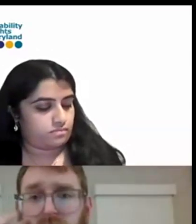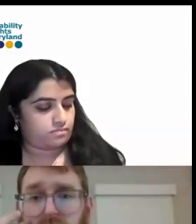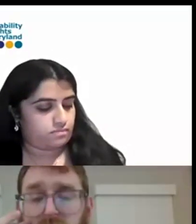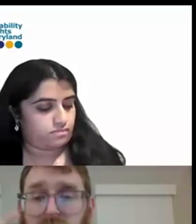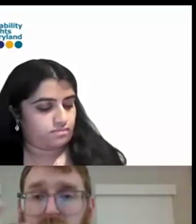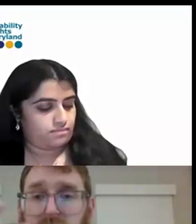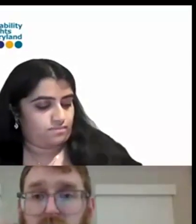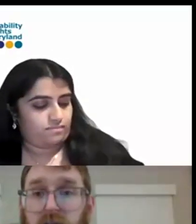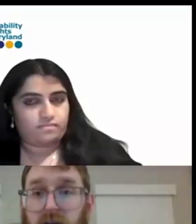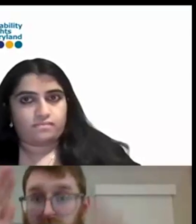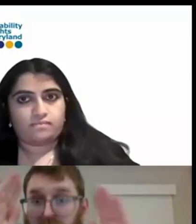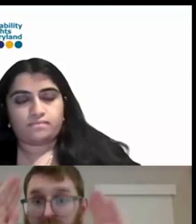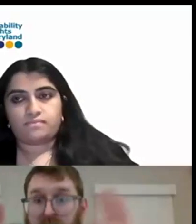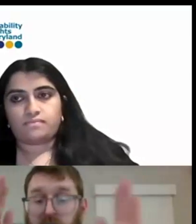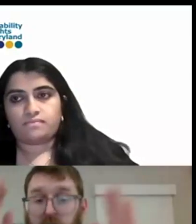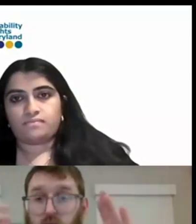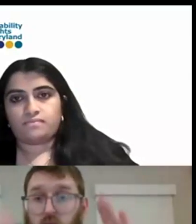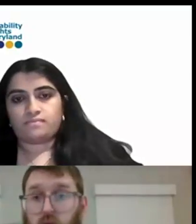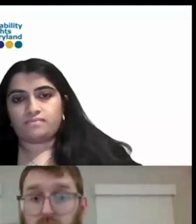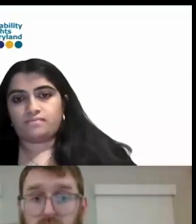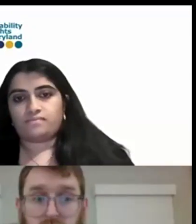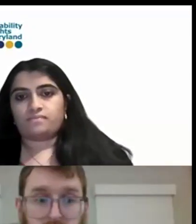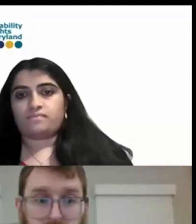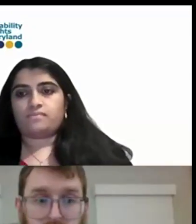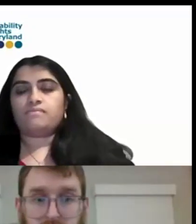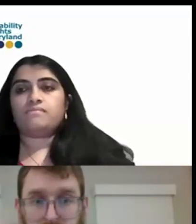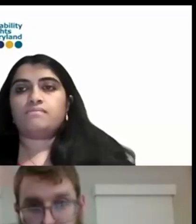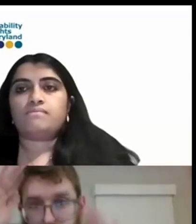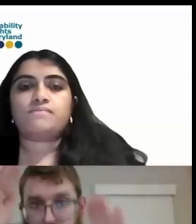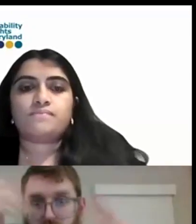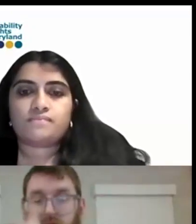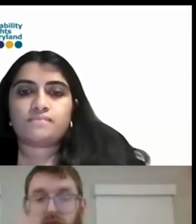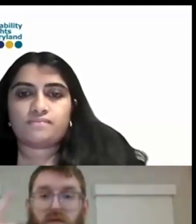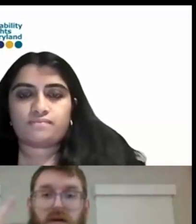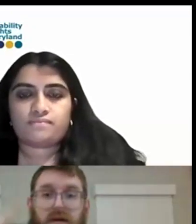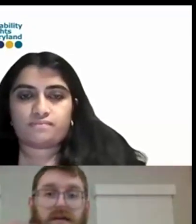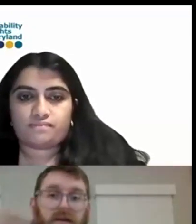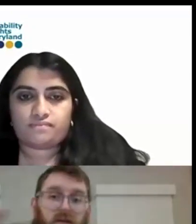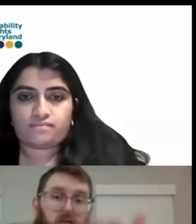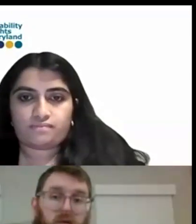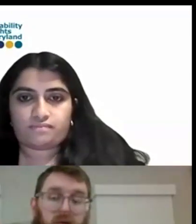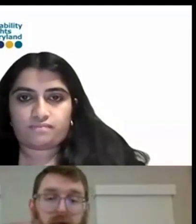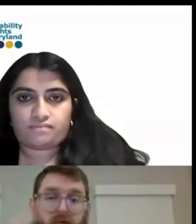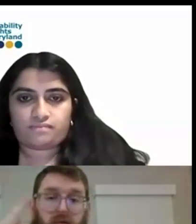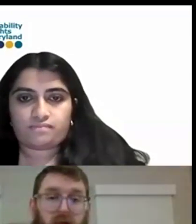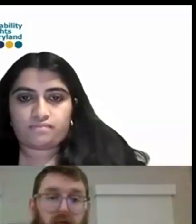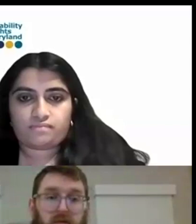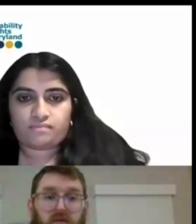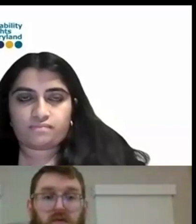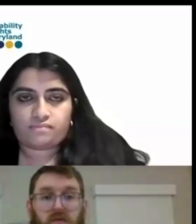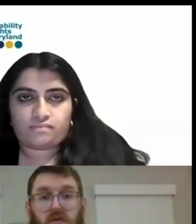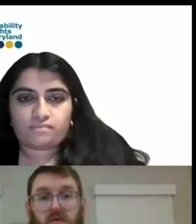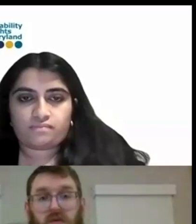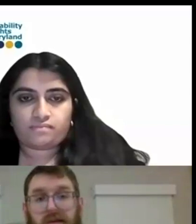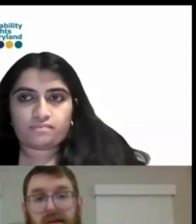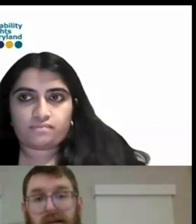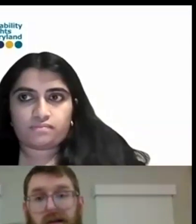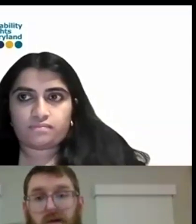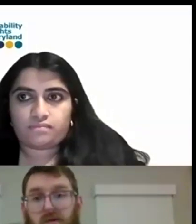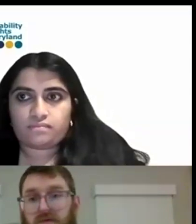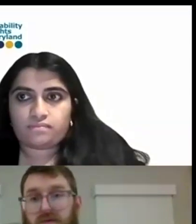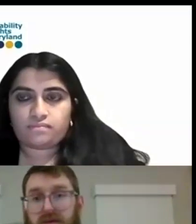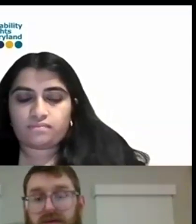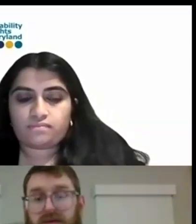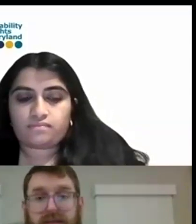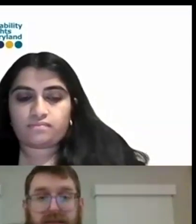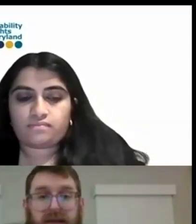Hello, everyone, and welcome to PCR's February Tips and Virtual Transition Times meeting. My